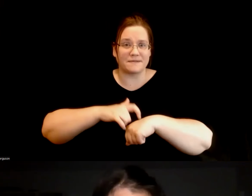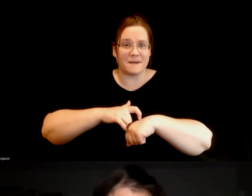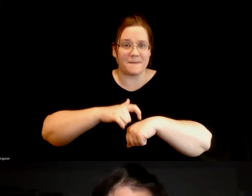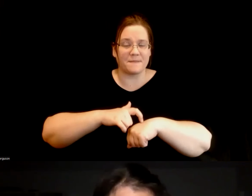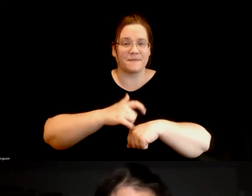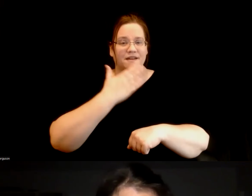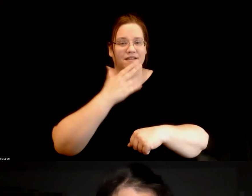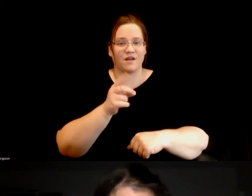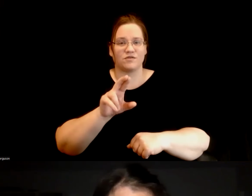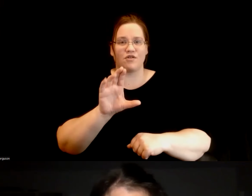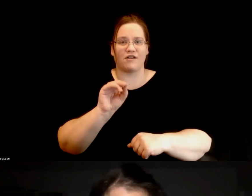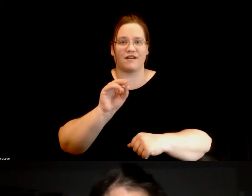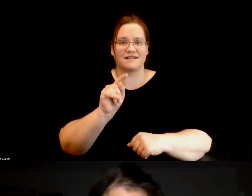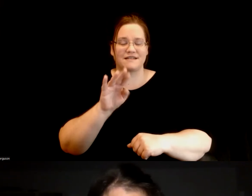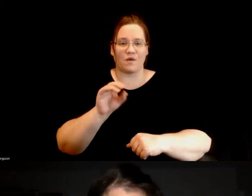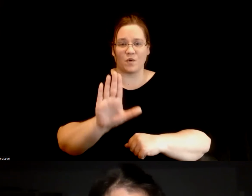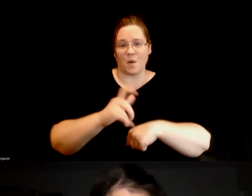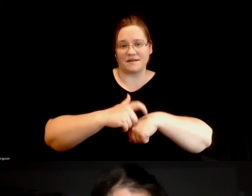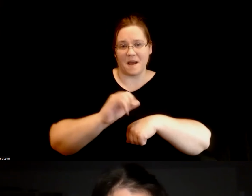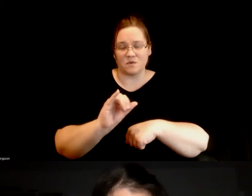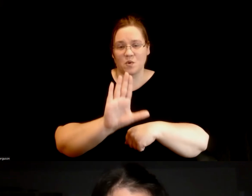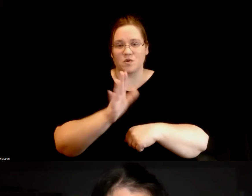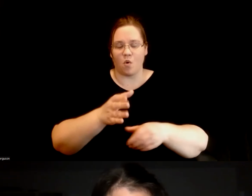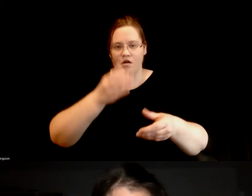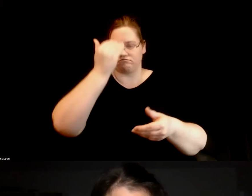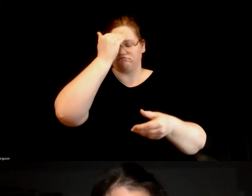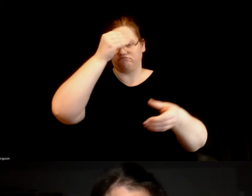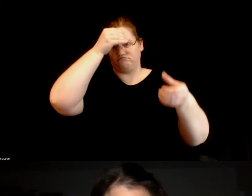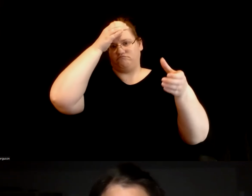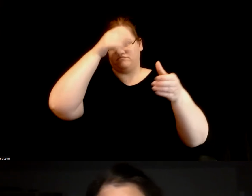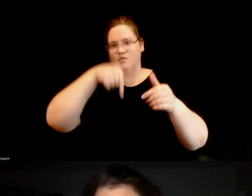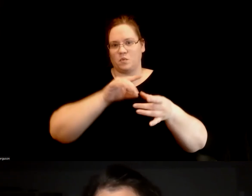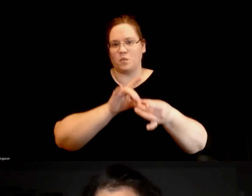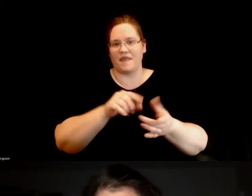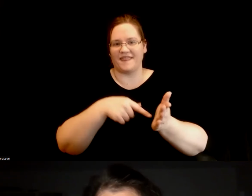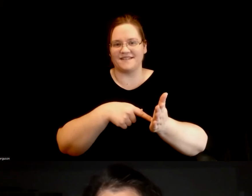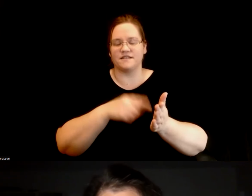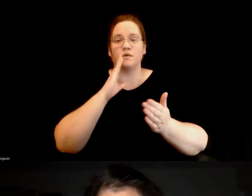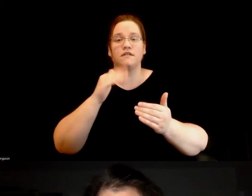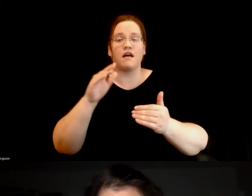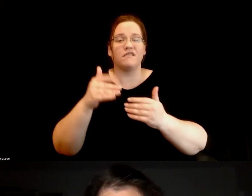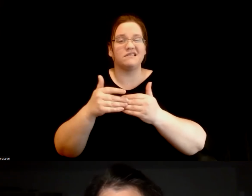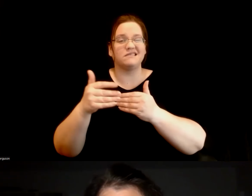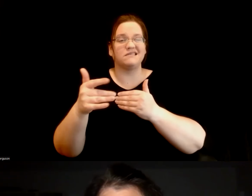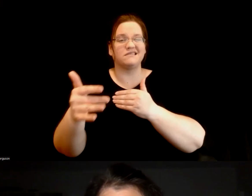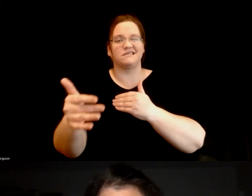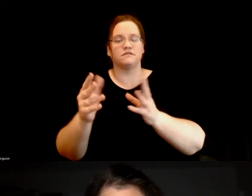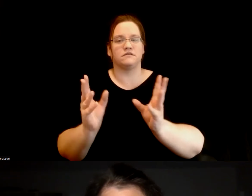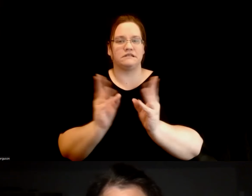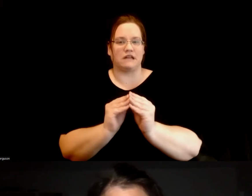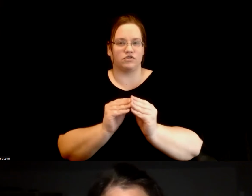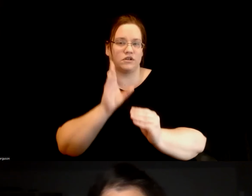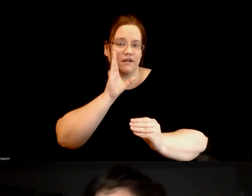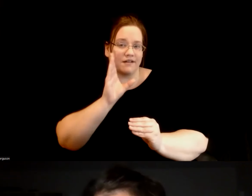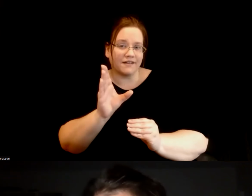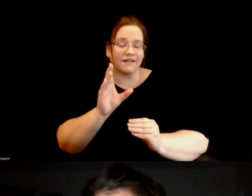you, Dr. Costello, for your time as well and your expertise in this. And we'll have another session in a couple of weeks. And so